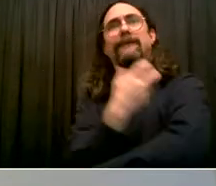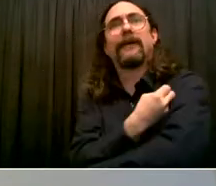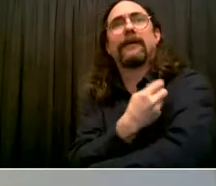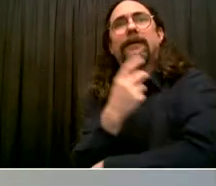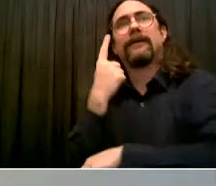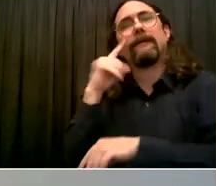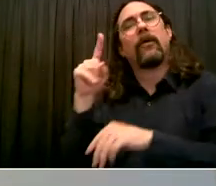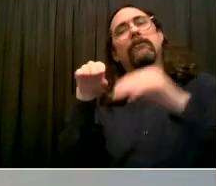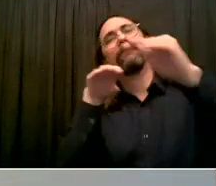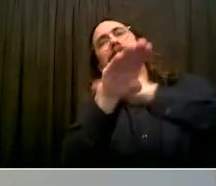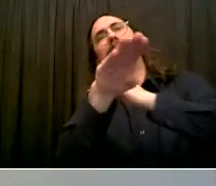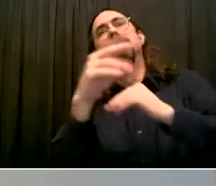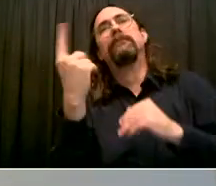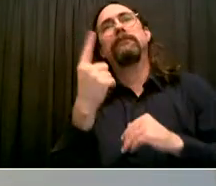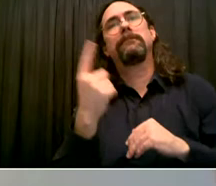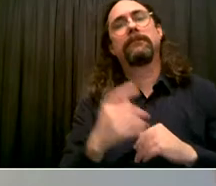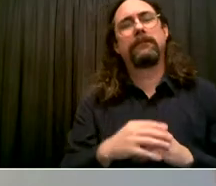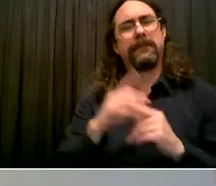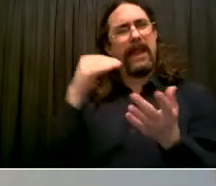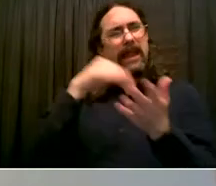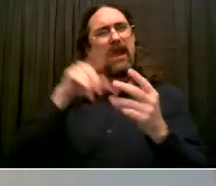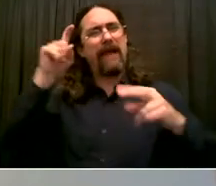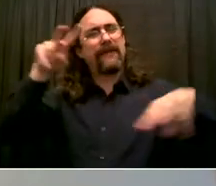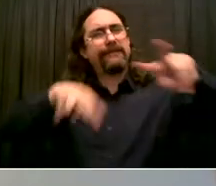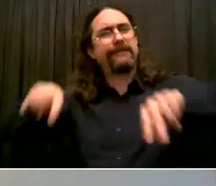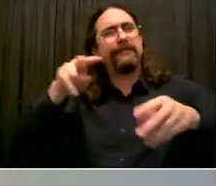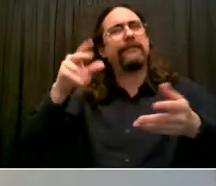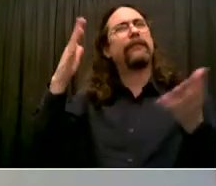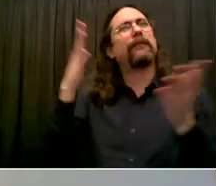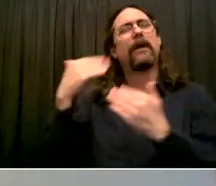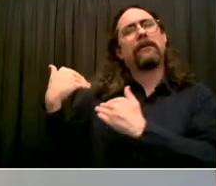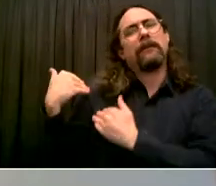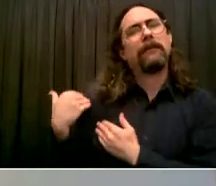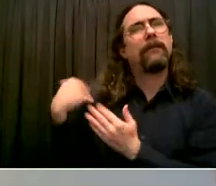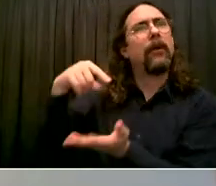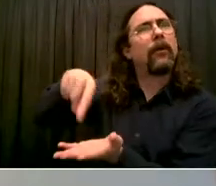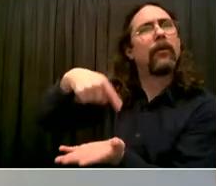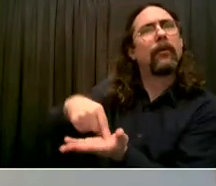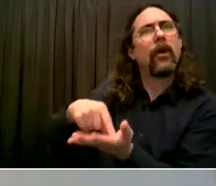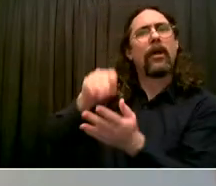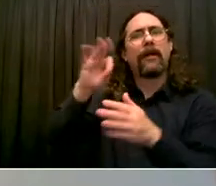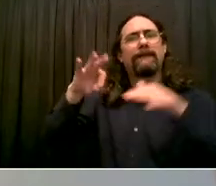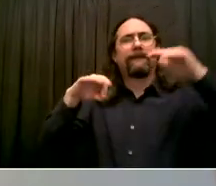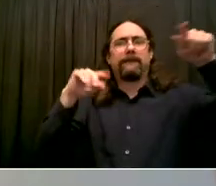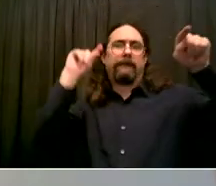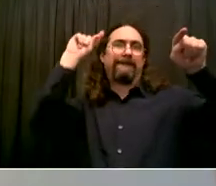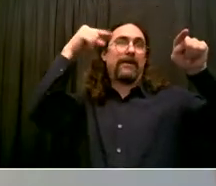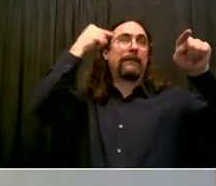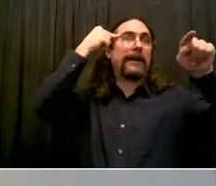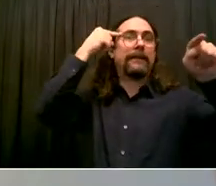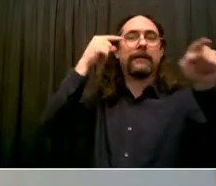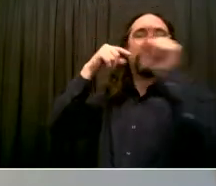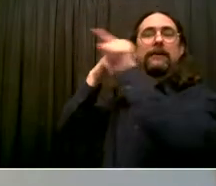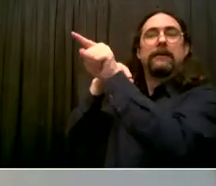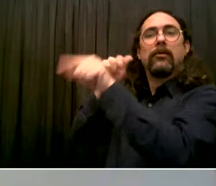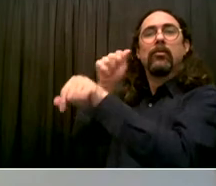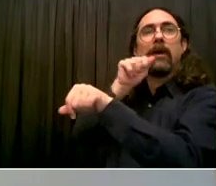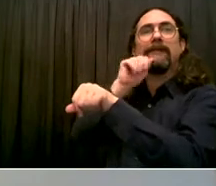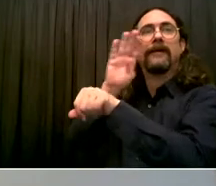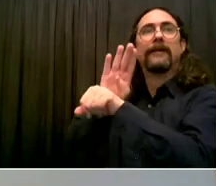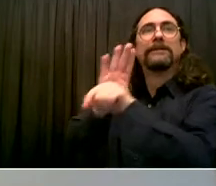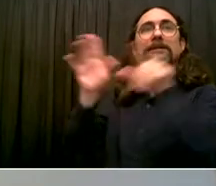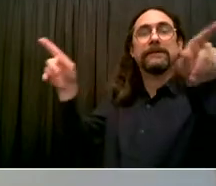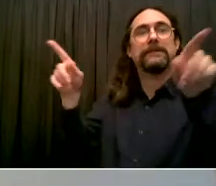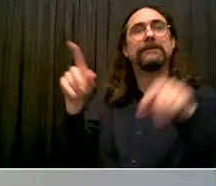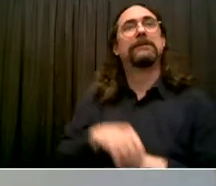that there's uniform and fair application of these when they're used. But we also need, and I think related to that, we also need to make